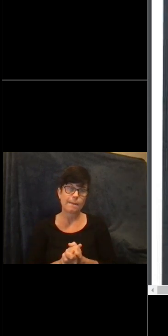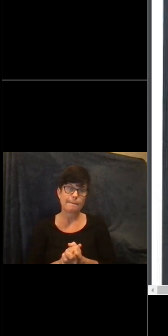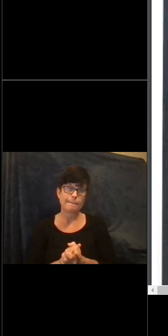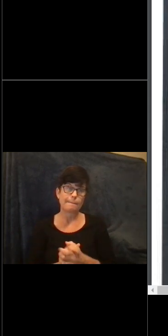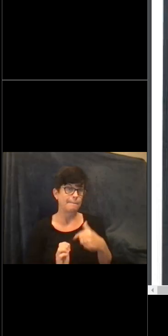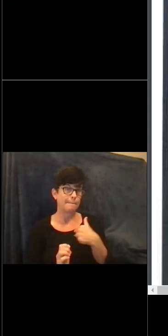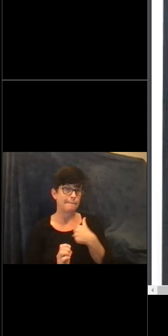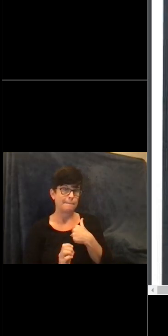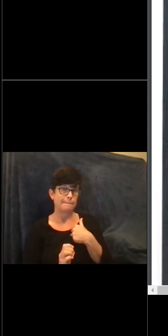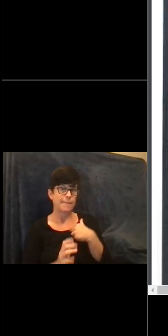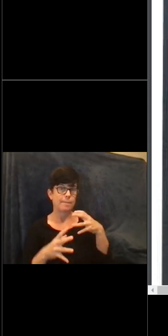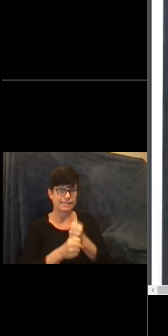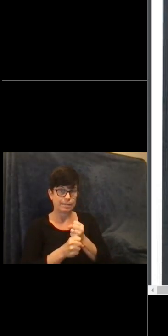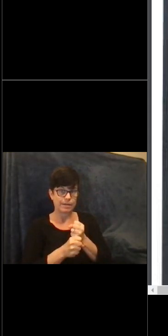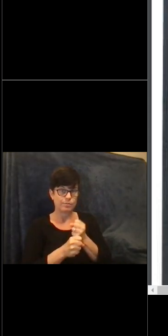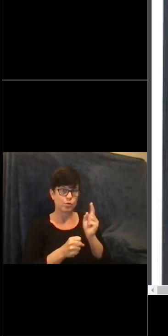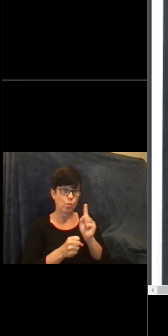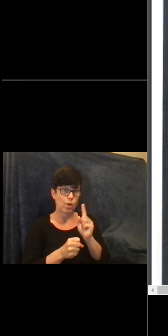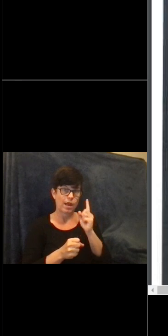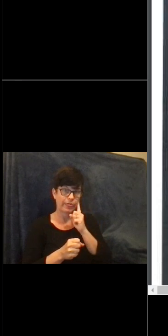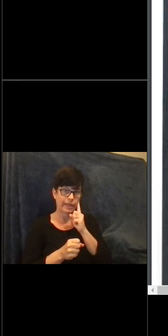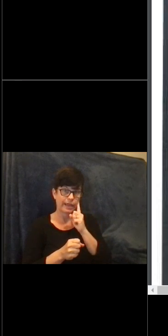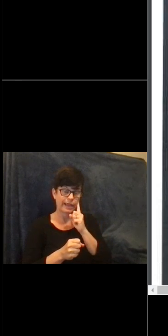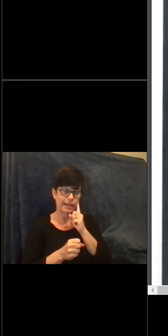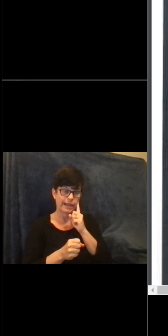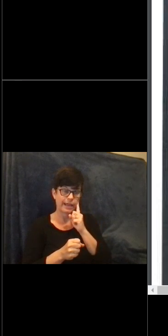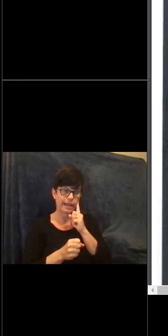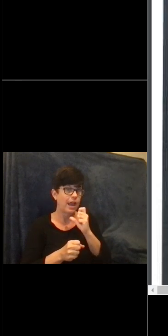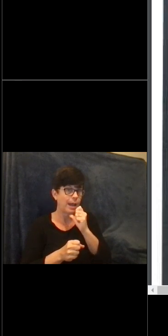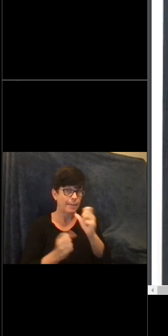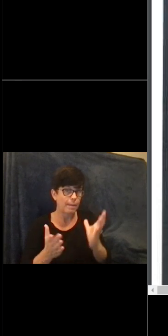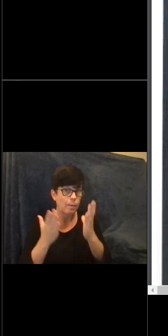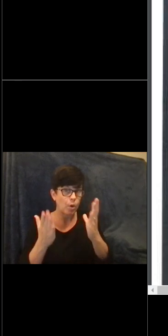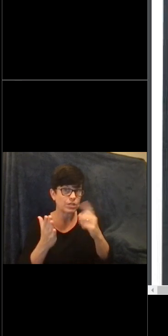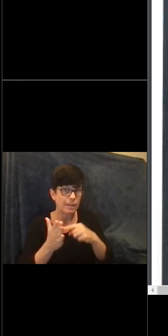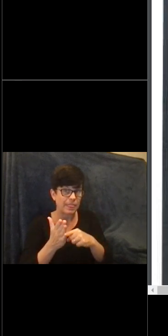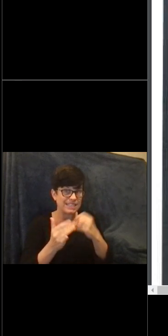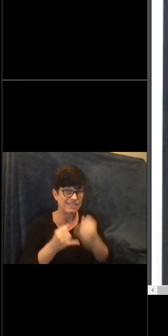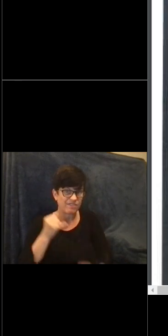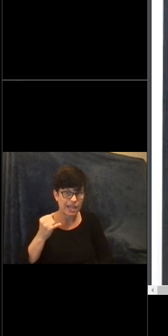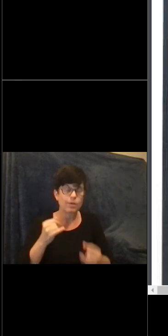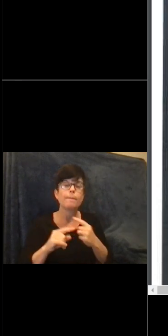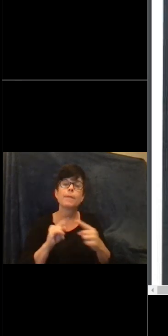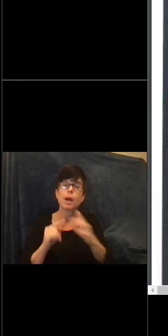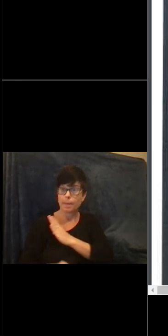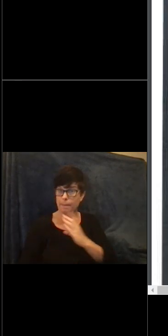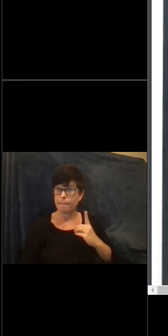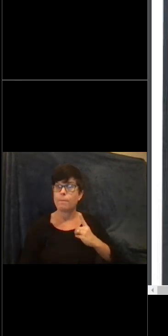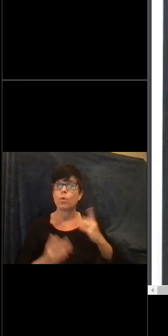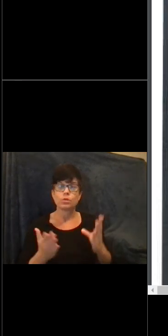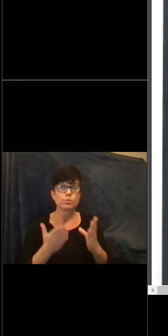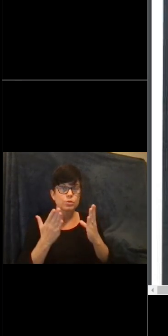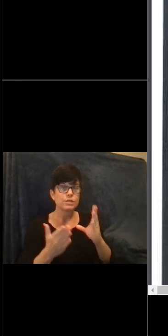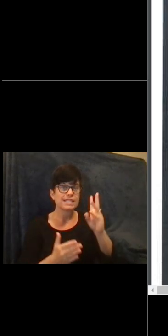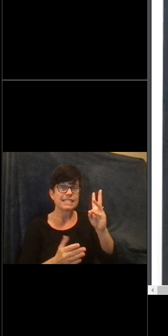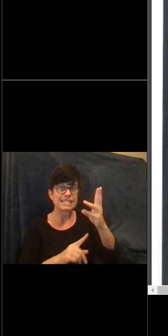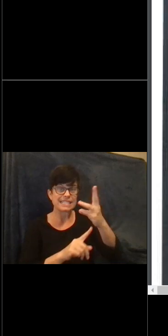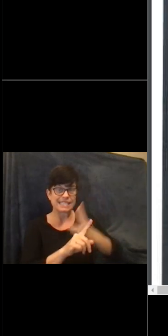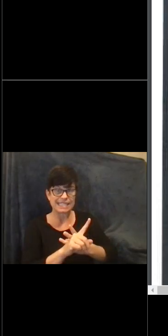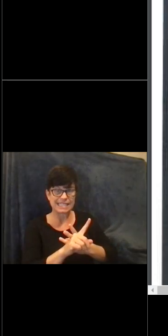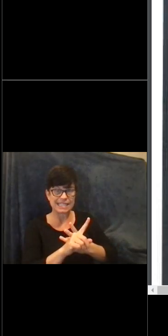I'm just going to kind of summarize where I think the conversation is, and I'm not proposing to speak that this is final, but I think the board is proposing a 6-month